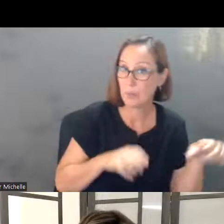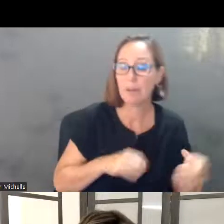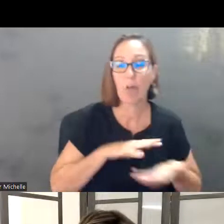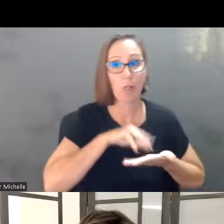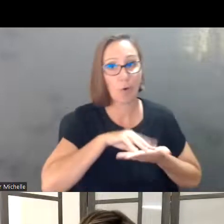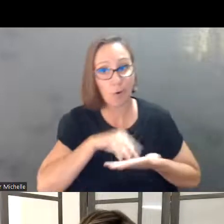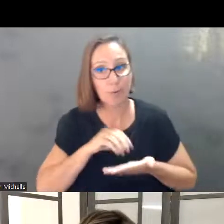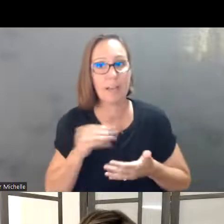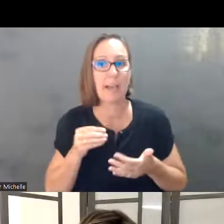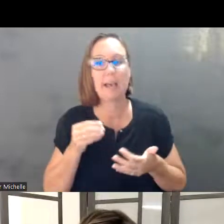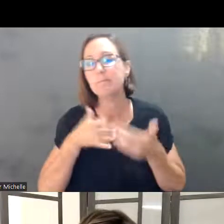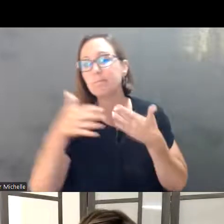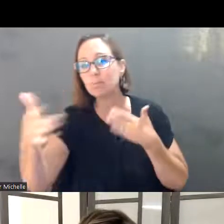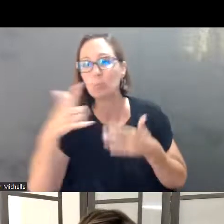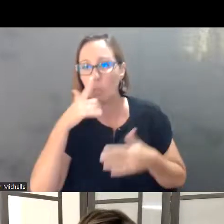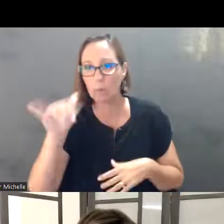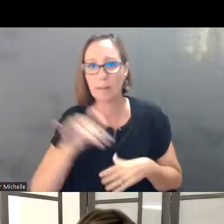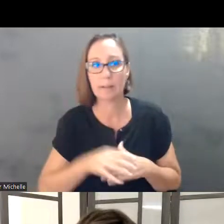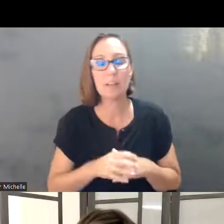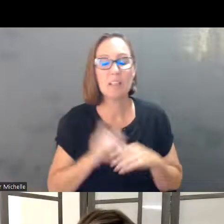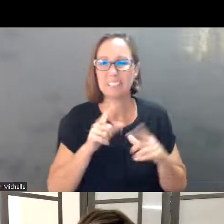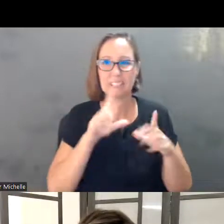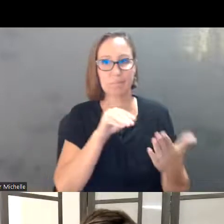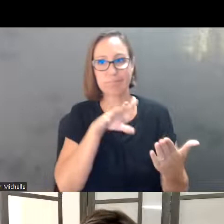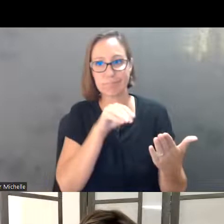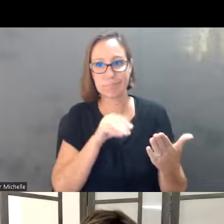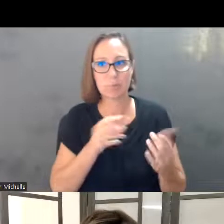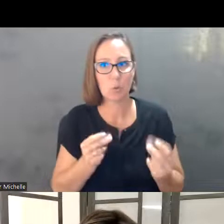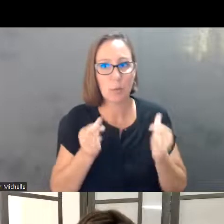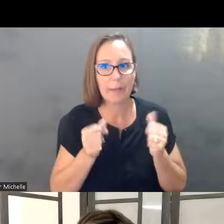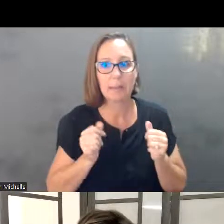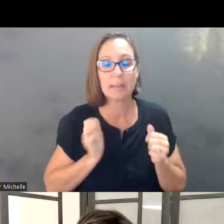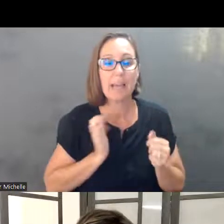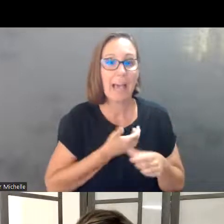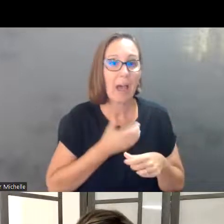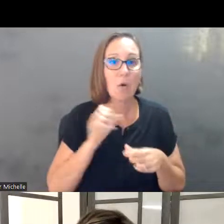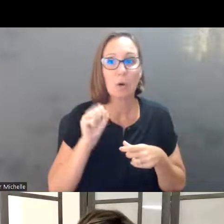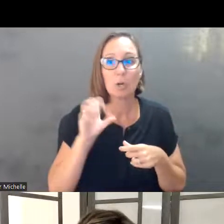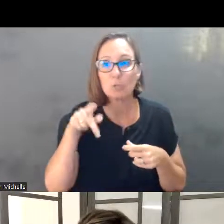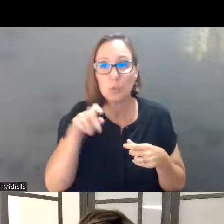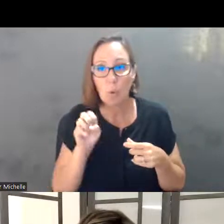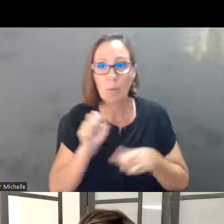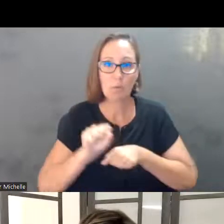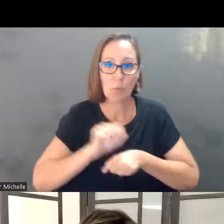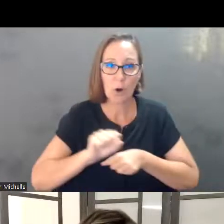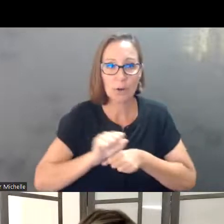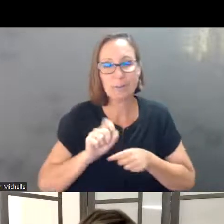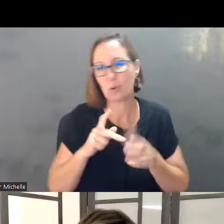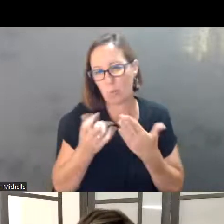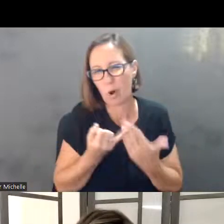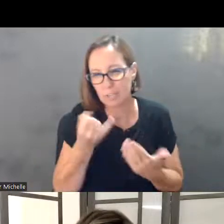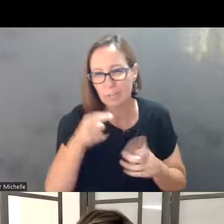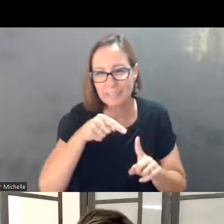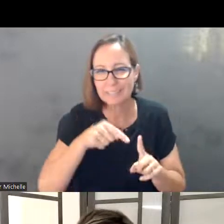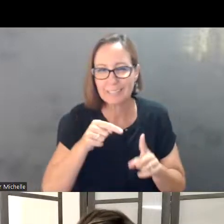headed. And this is just a quick snapshot of the kind of our scope or the project scope, and starting obviously with getting